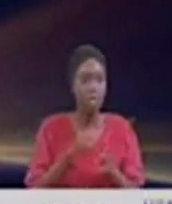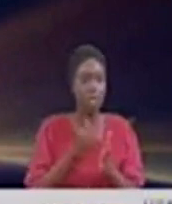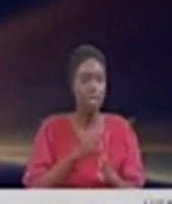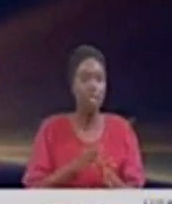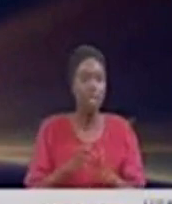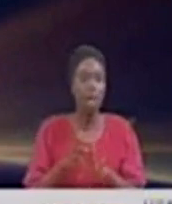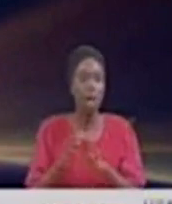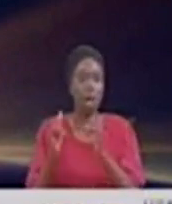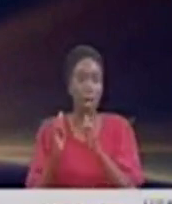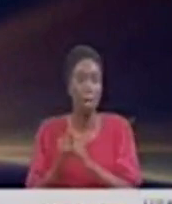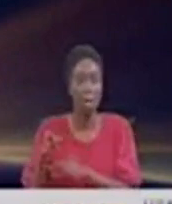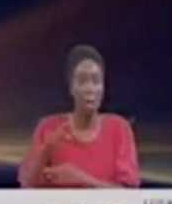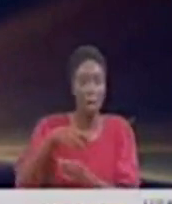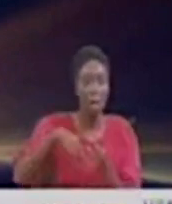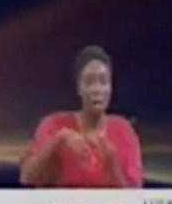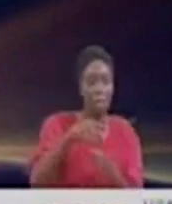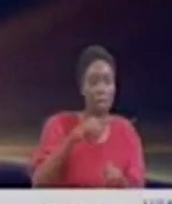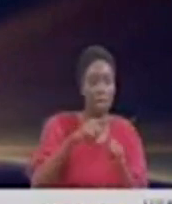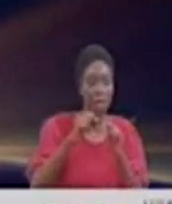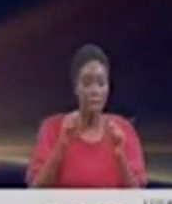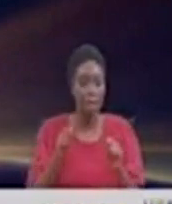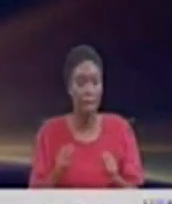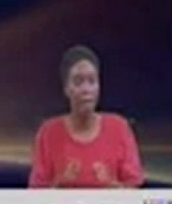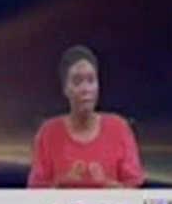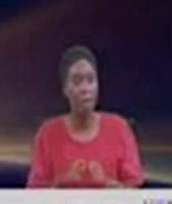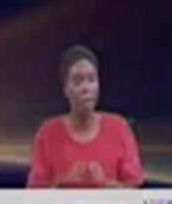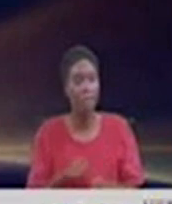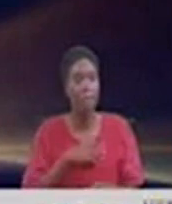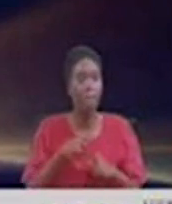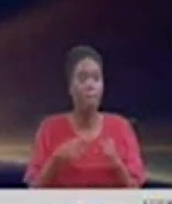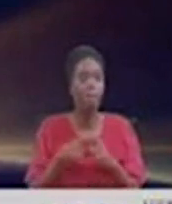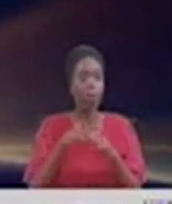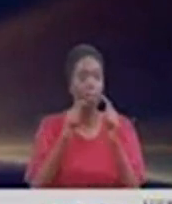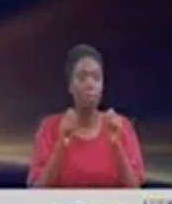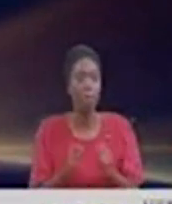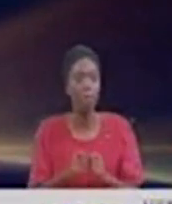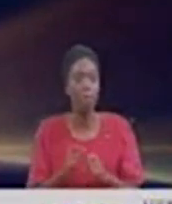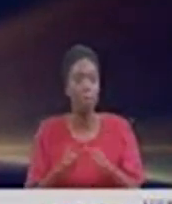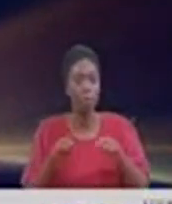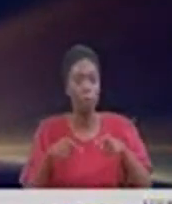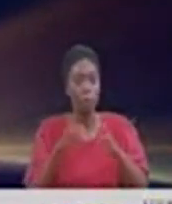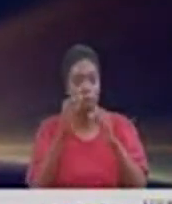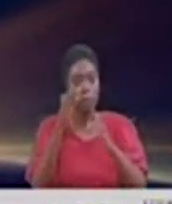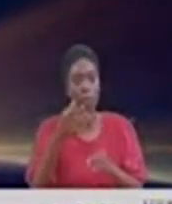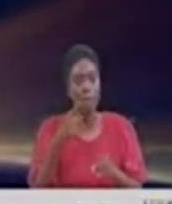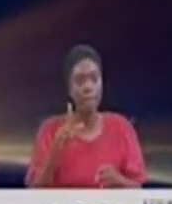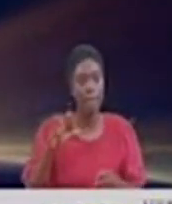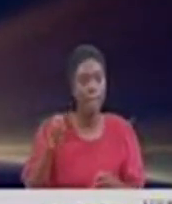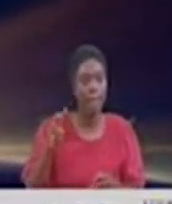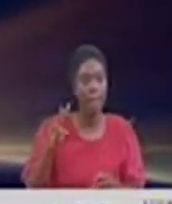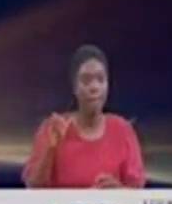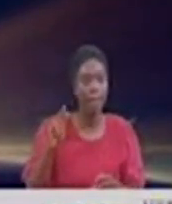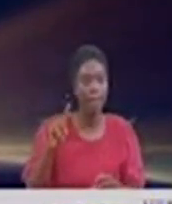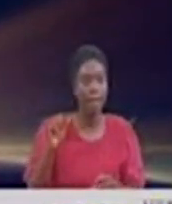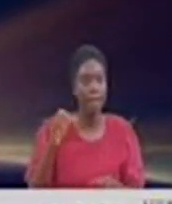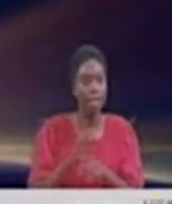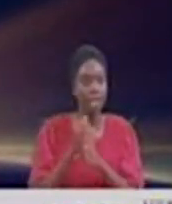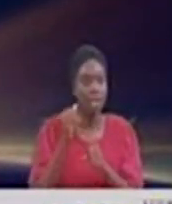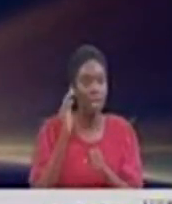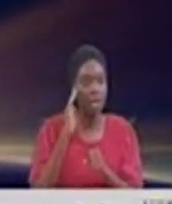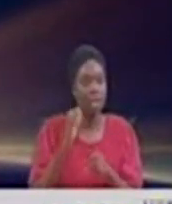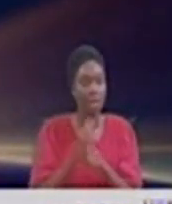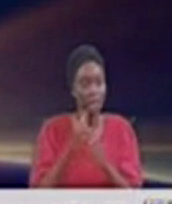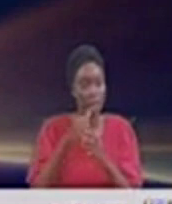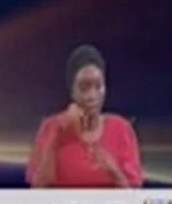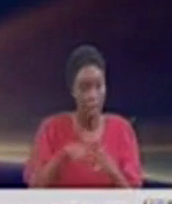shall encamp round about the tabernacle. And when the tabernacle setteth forward, the Levites shall take it down.